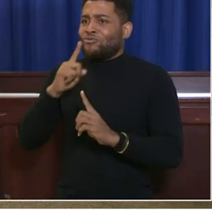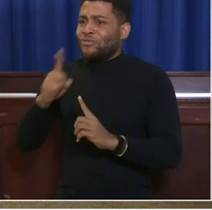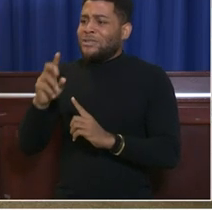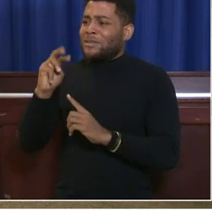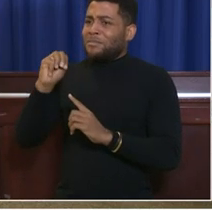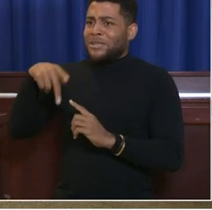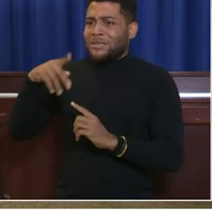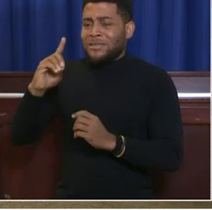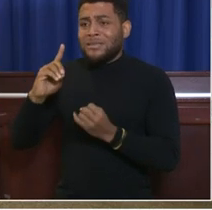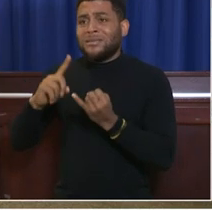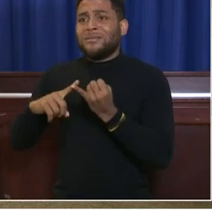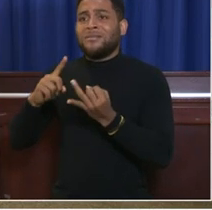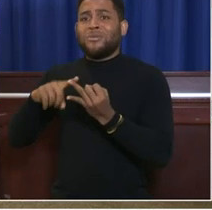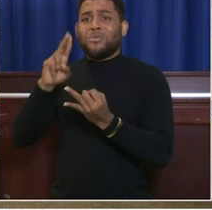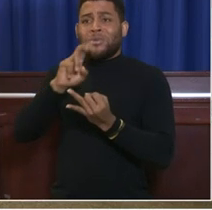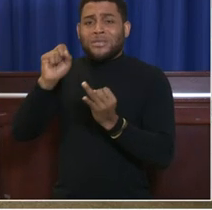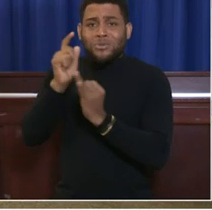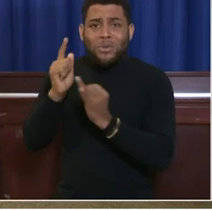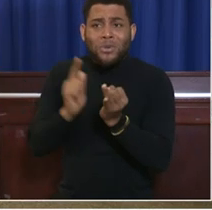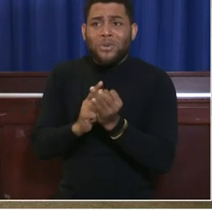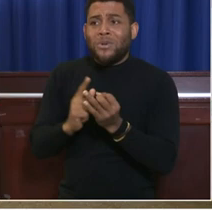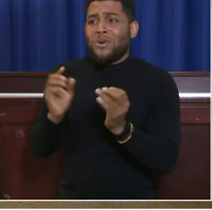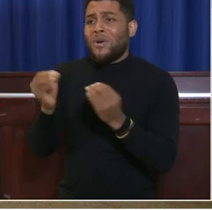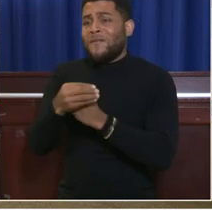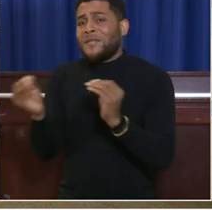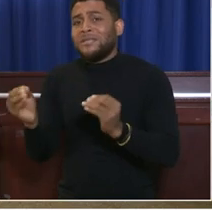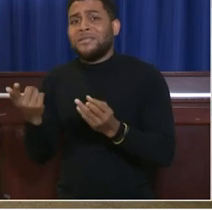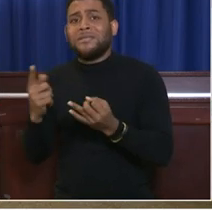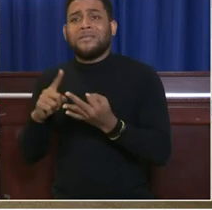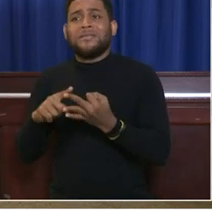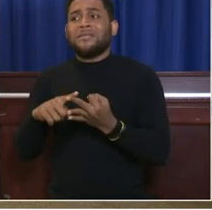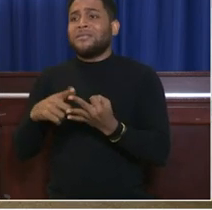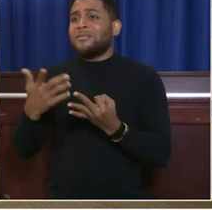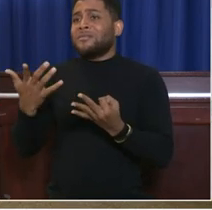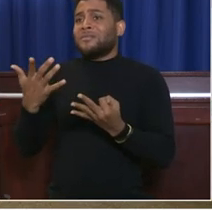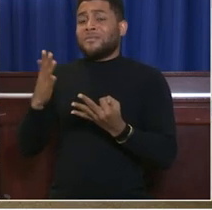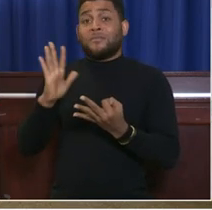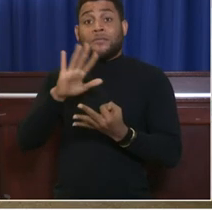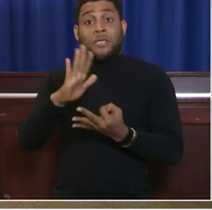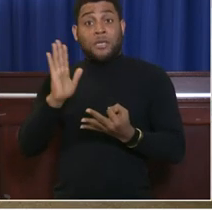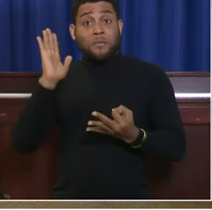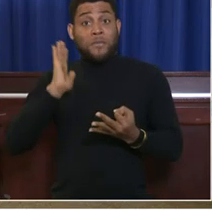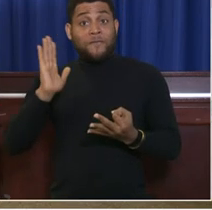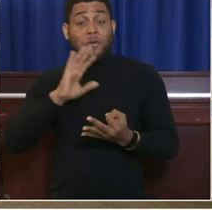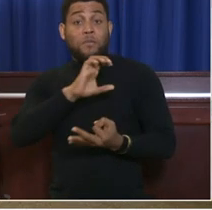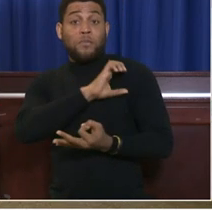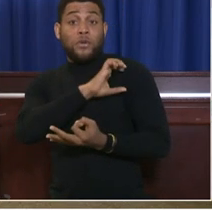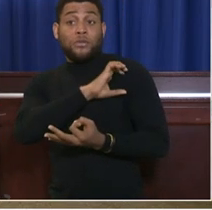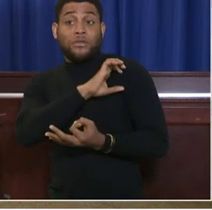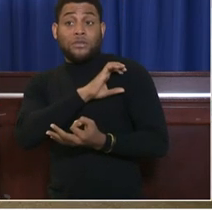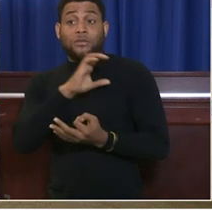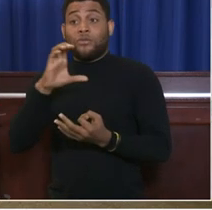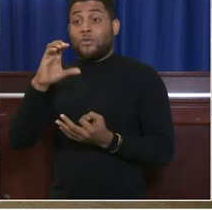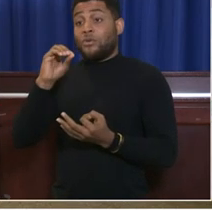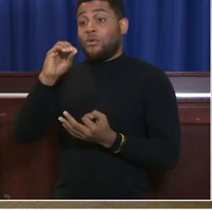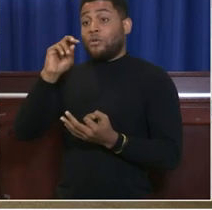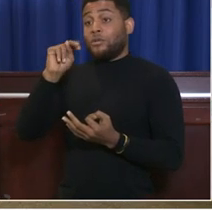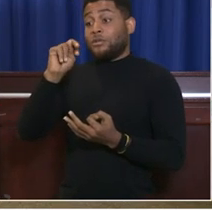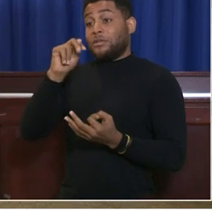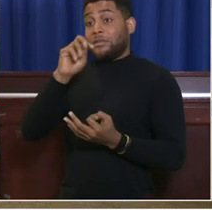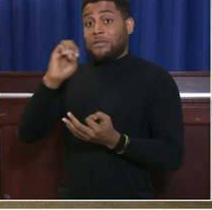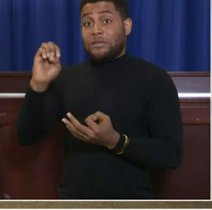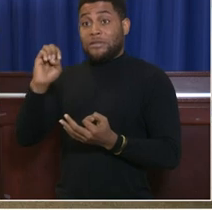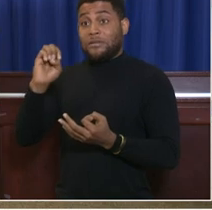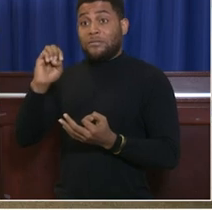Attorney's Office that I saw under Chief Conti and Interim Chief Benedict. This relationship is just vital to our